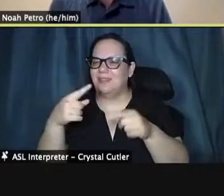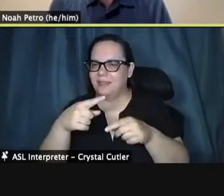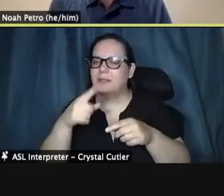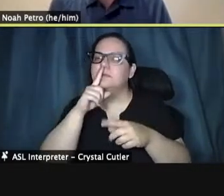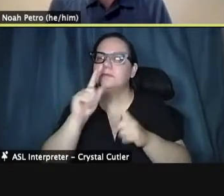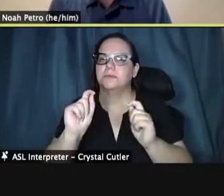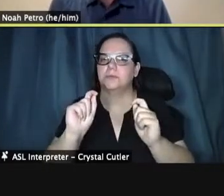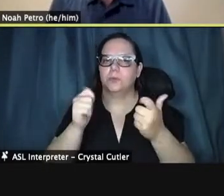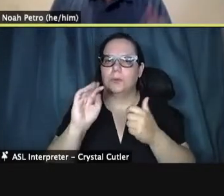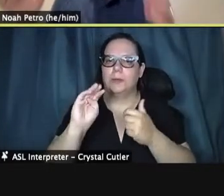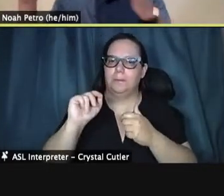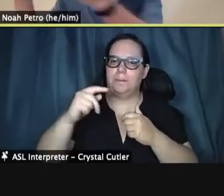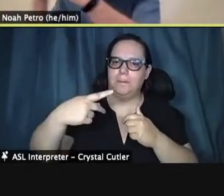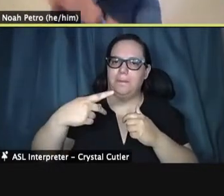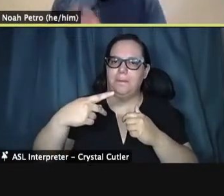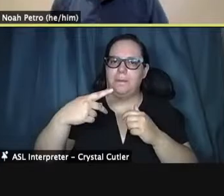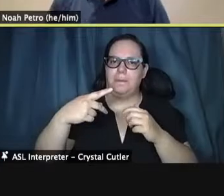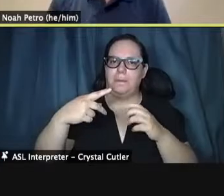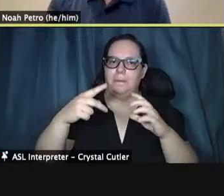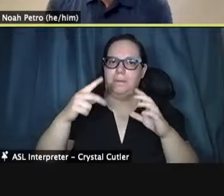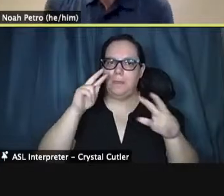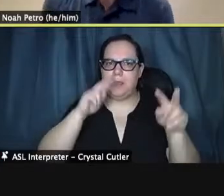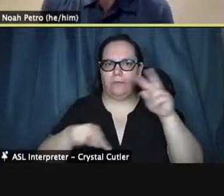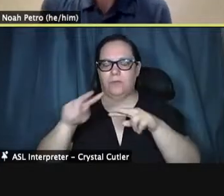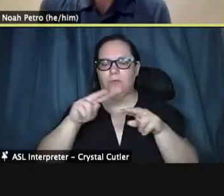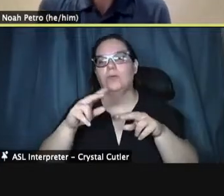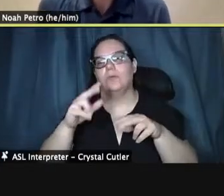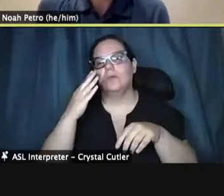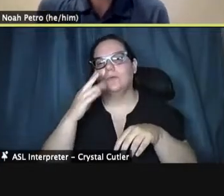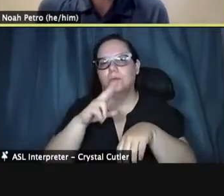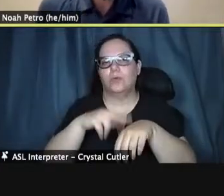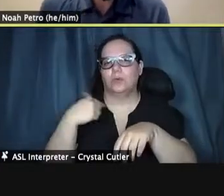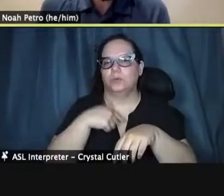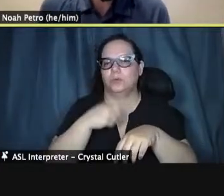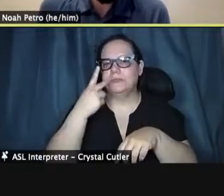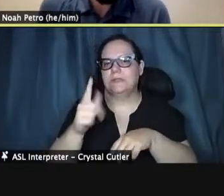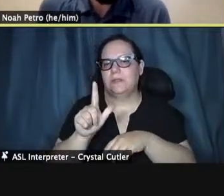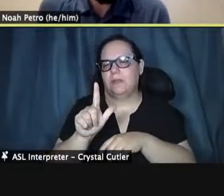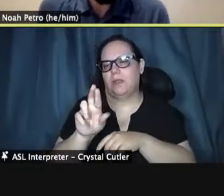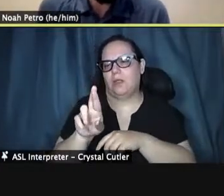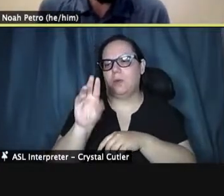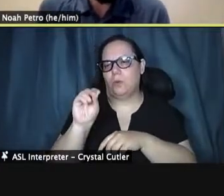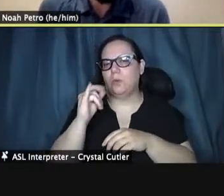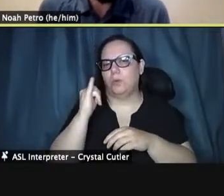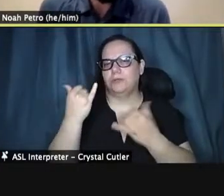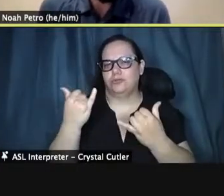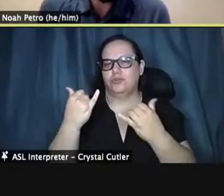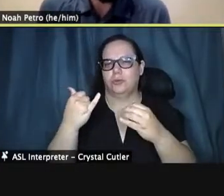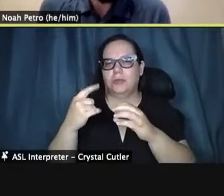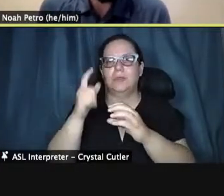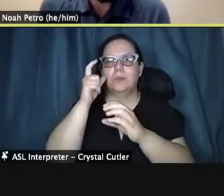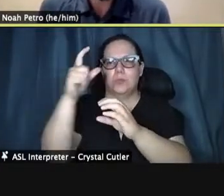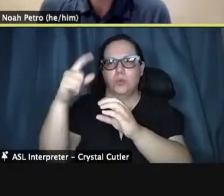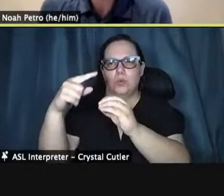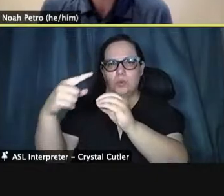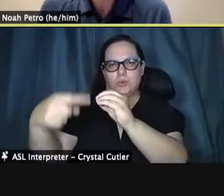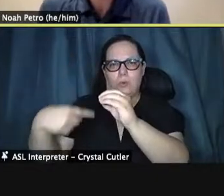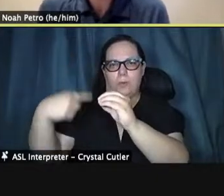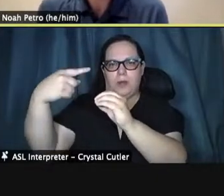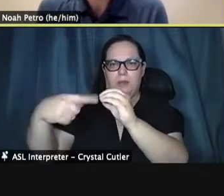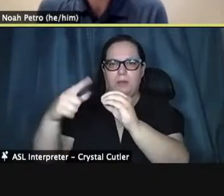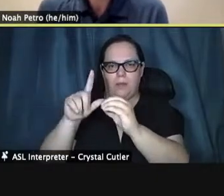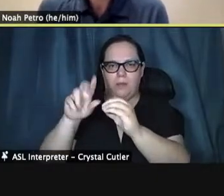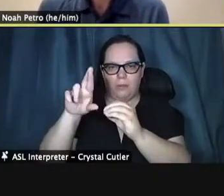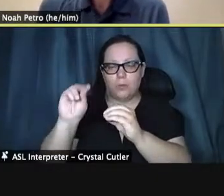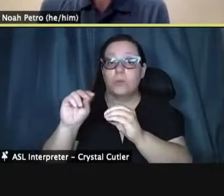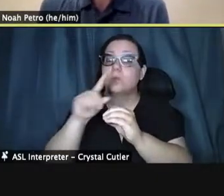we're seeing is, of course, LRO is currently orbiting the moon. LRO is flying over the lunar far side